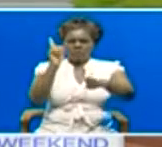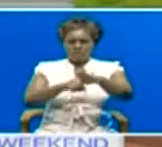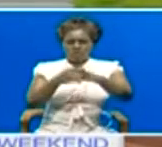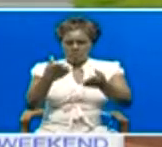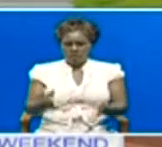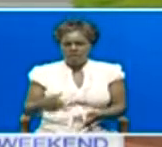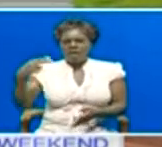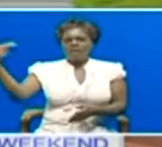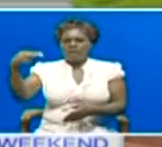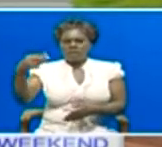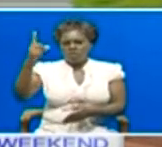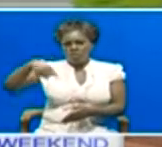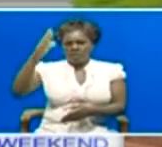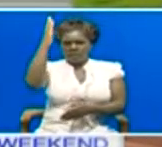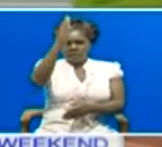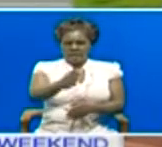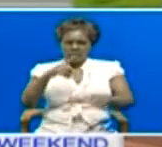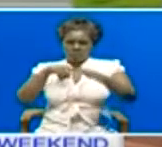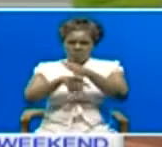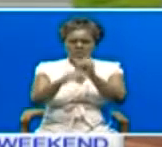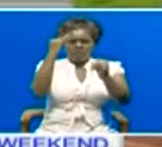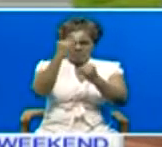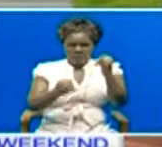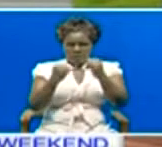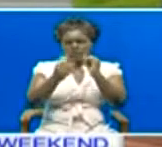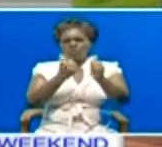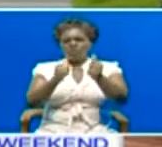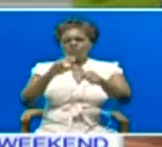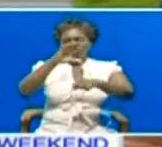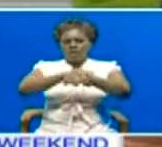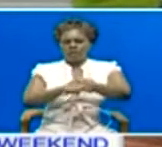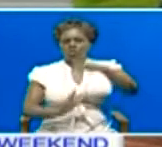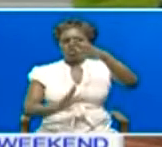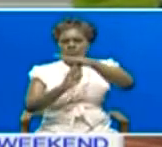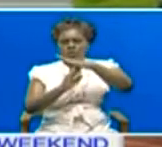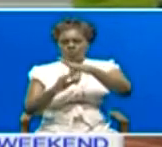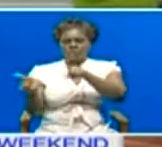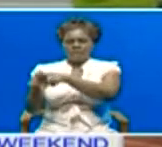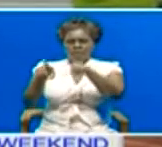Harry Kane won a penalty and scored with the last kick of the game to earn Tottenham a draw.